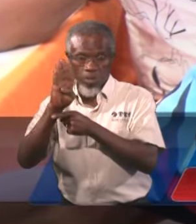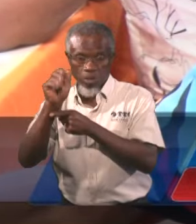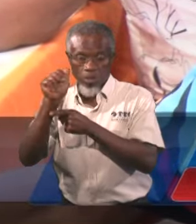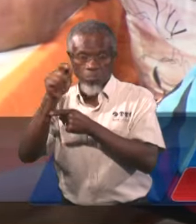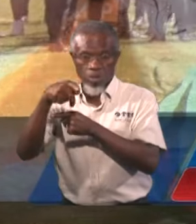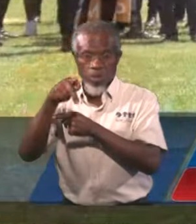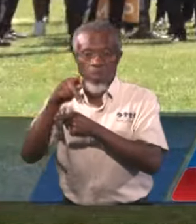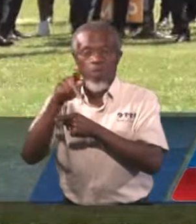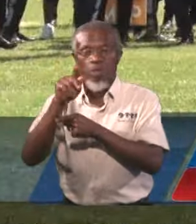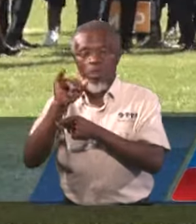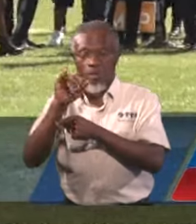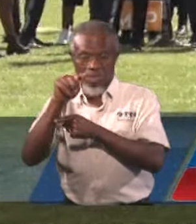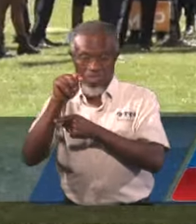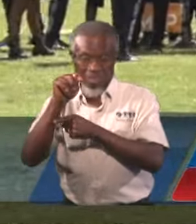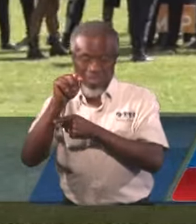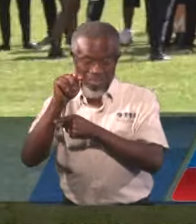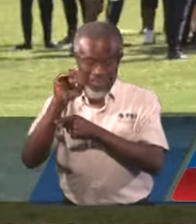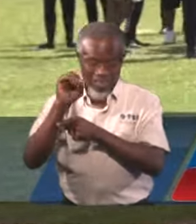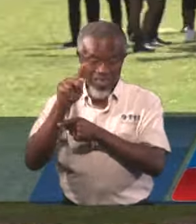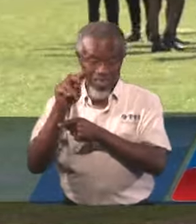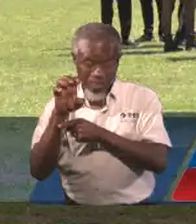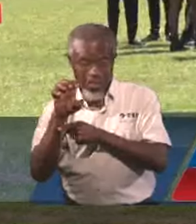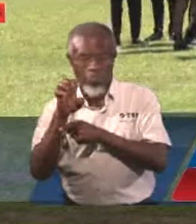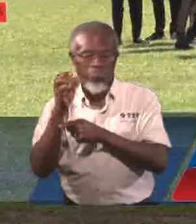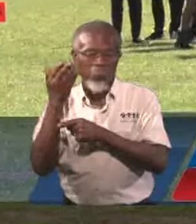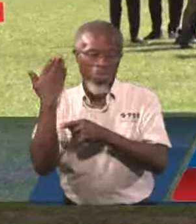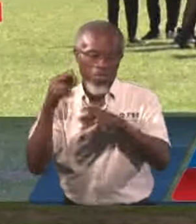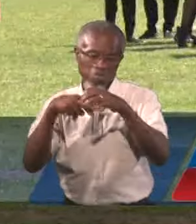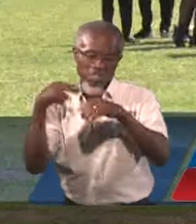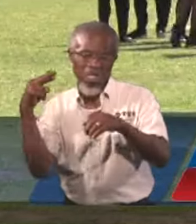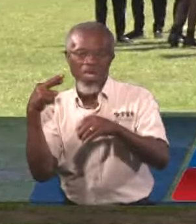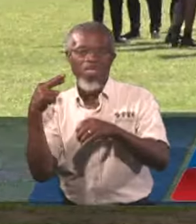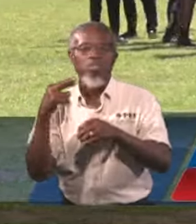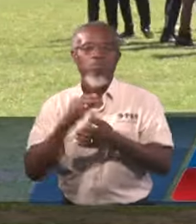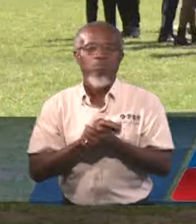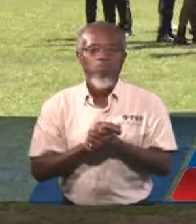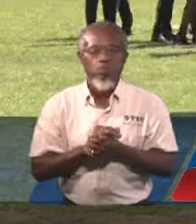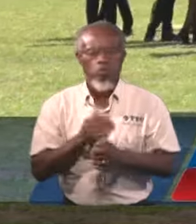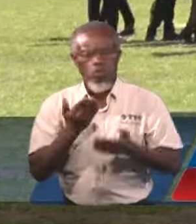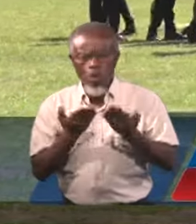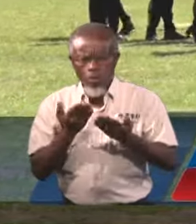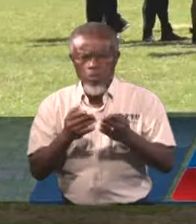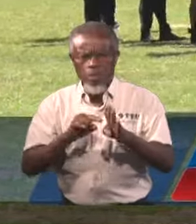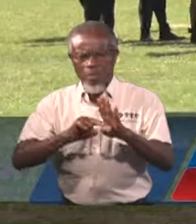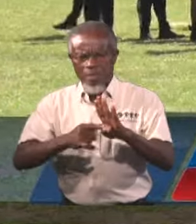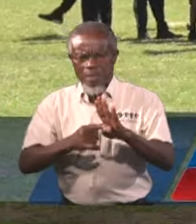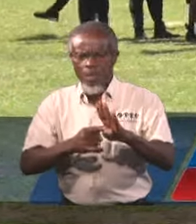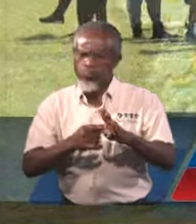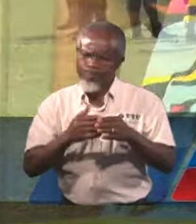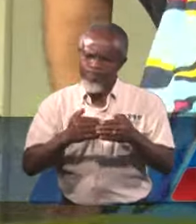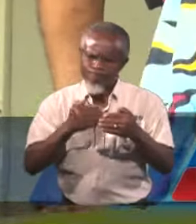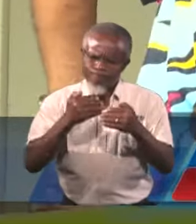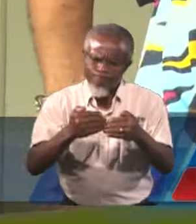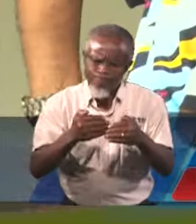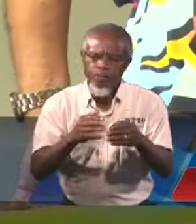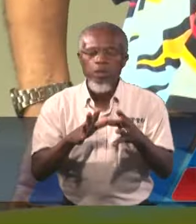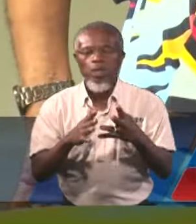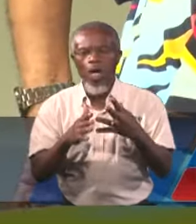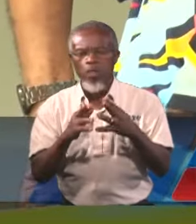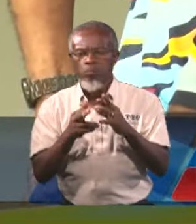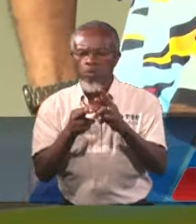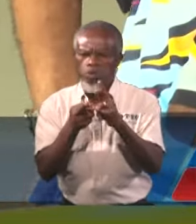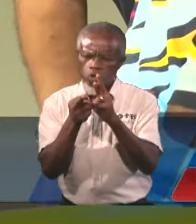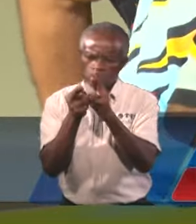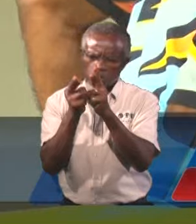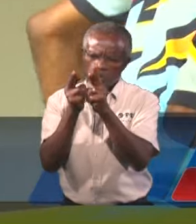contribution to sport within the prison service and for the steps taken to implement restorative justice within the prison. According to the